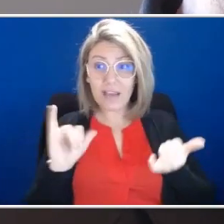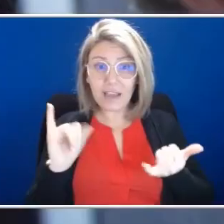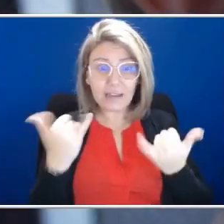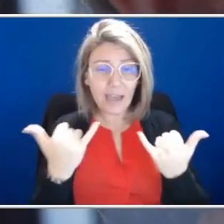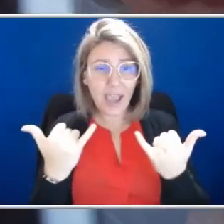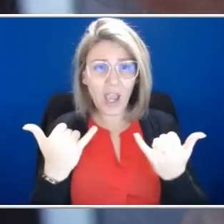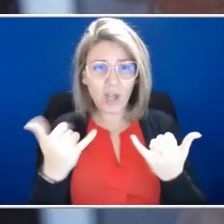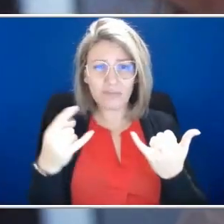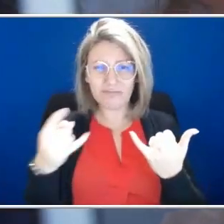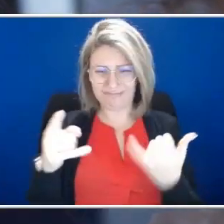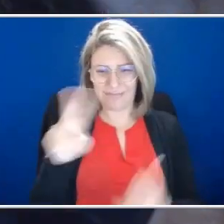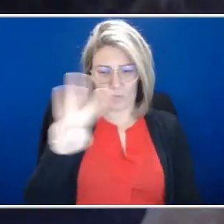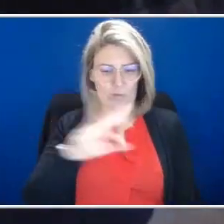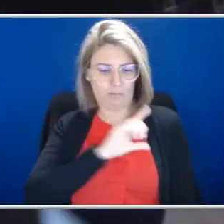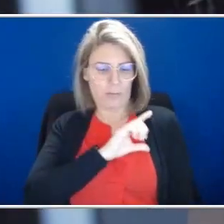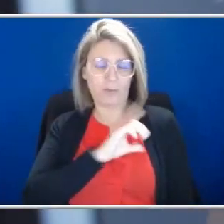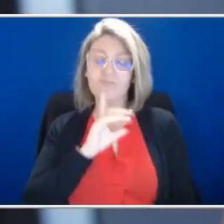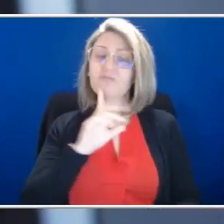you normal.